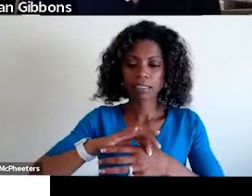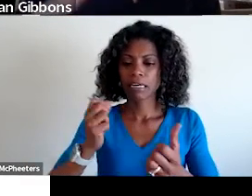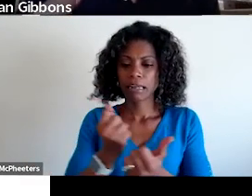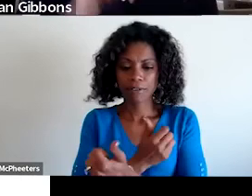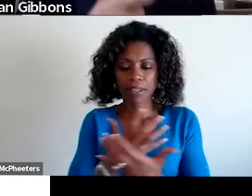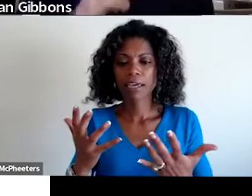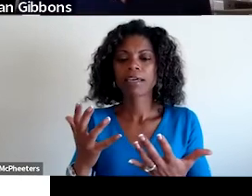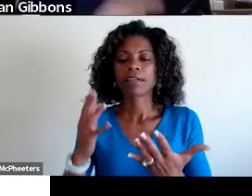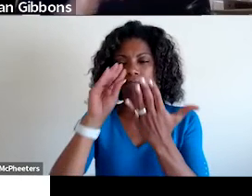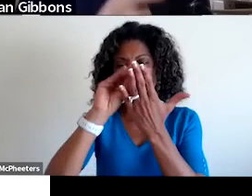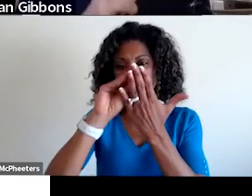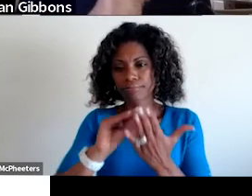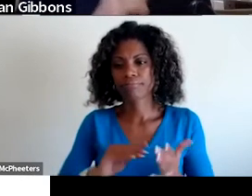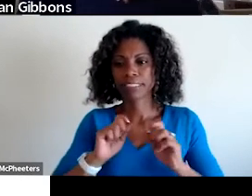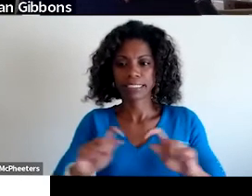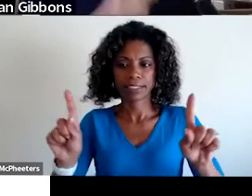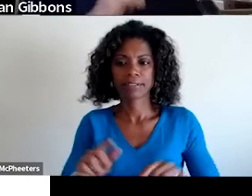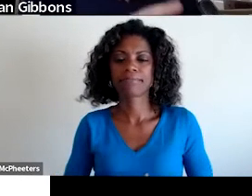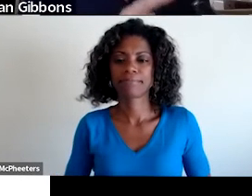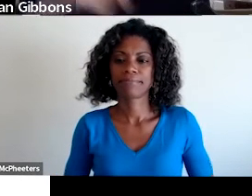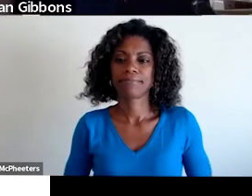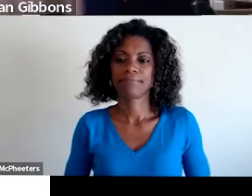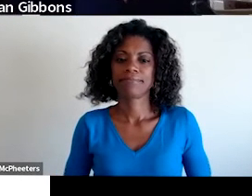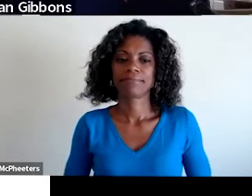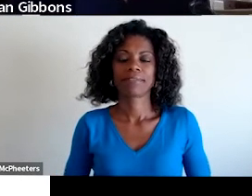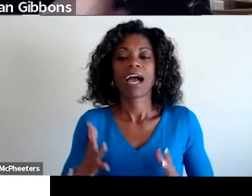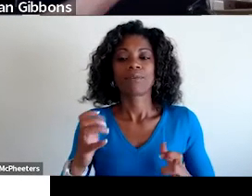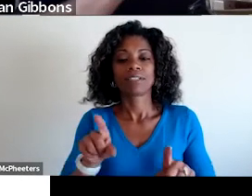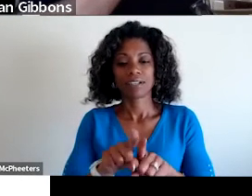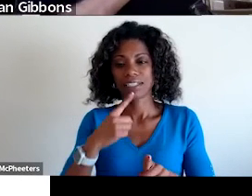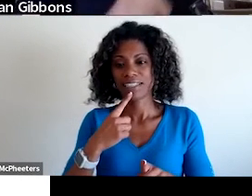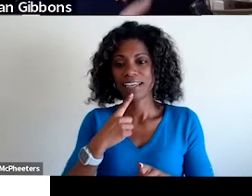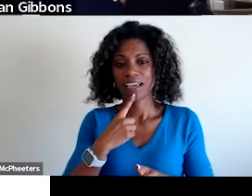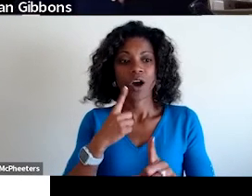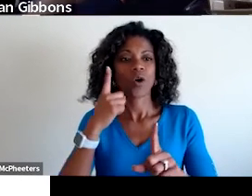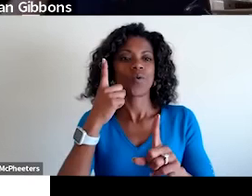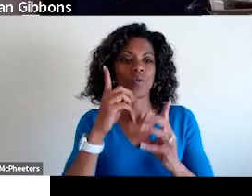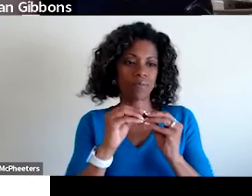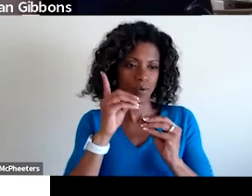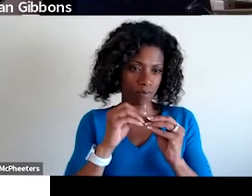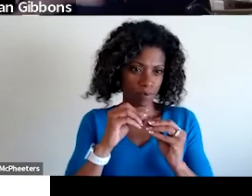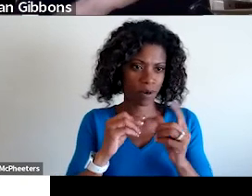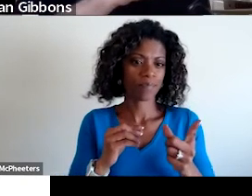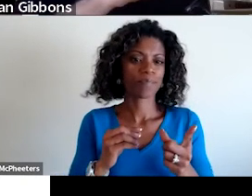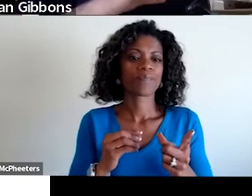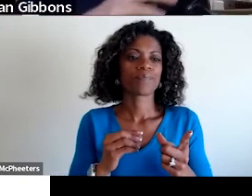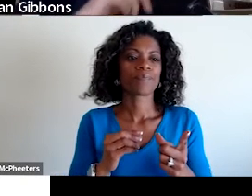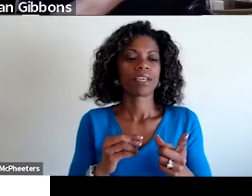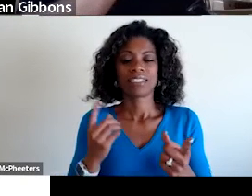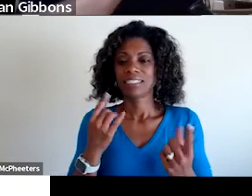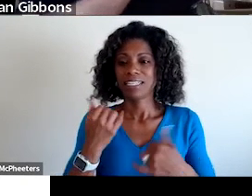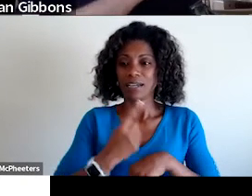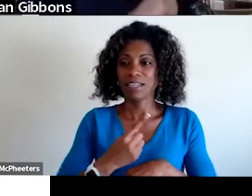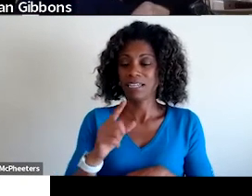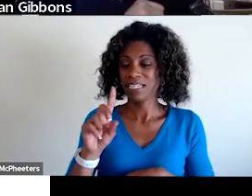right, with that, I think I can stop, other than to say thank you to Kenya. Oh, sorry, one more, my bad. We're talking about DEI today, so we